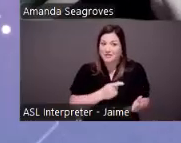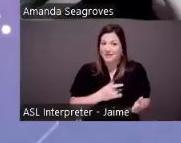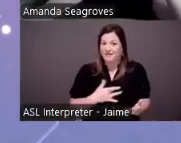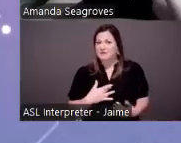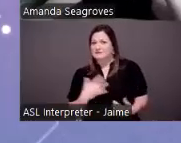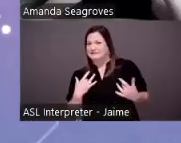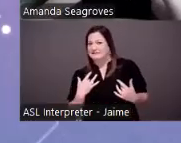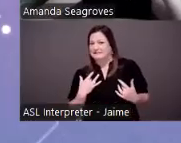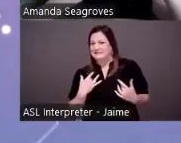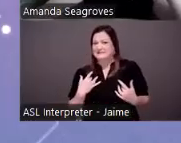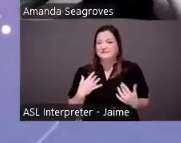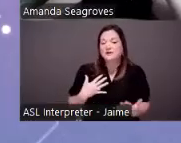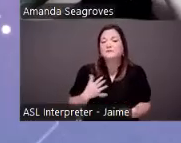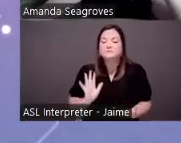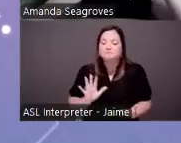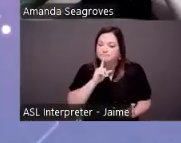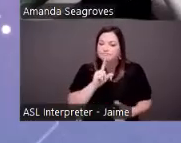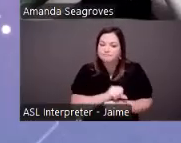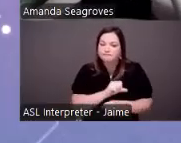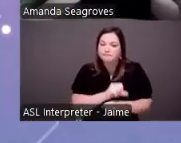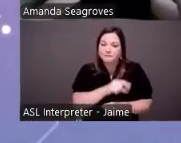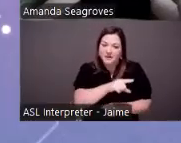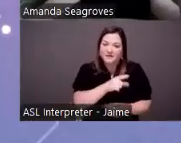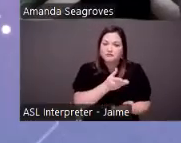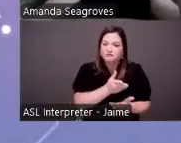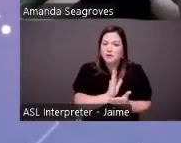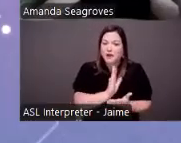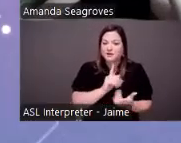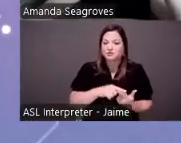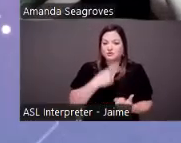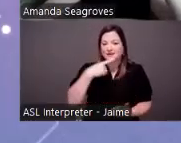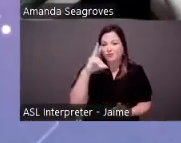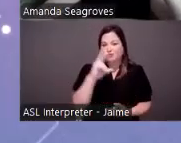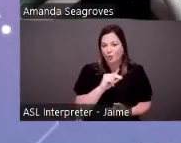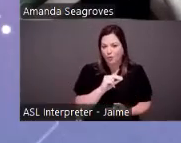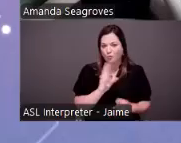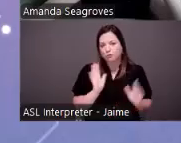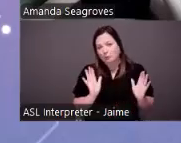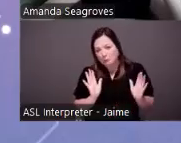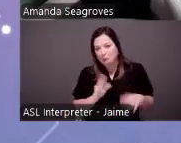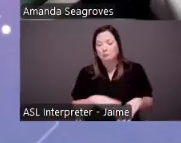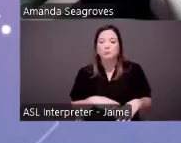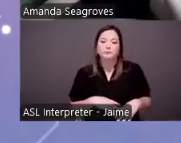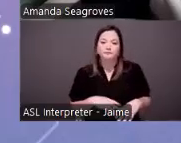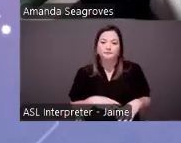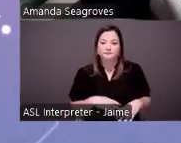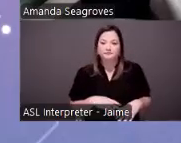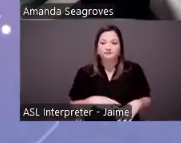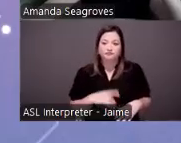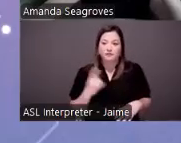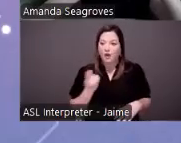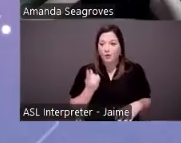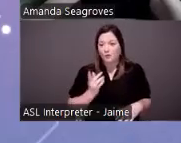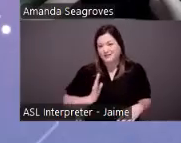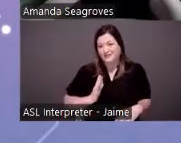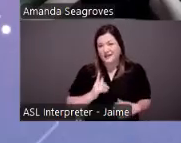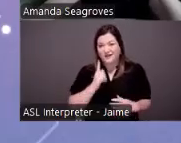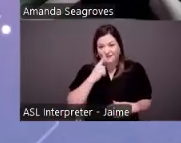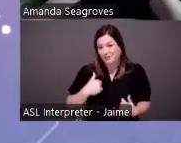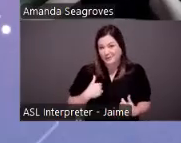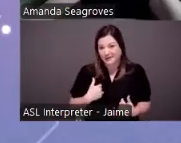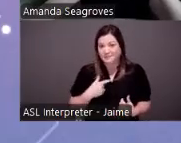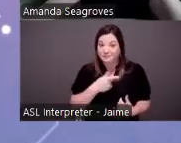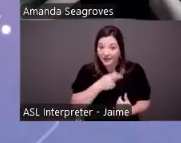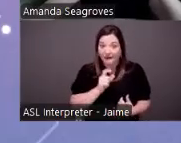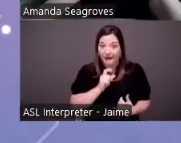intimidating. So definitely they have the right to sort of refuse to do that or not feel comfortable. But yeah, it's always been cool for me, and they have to